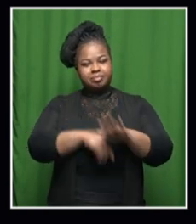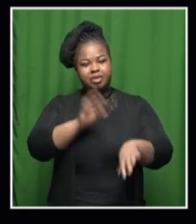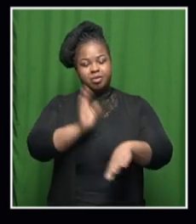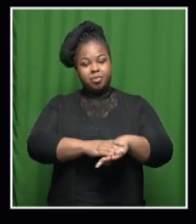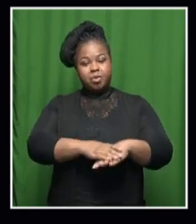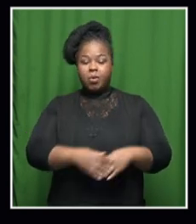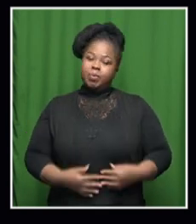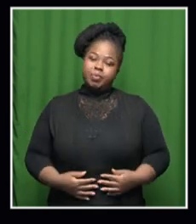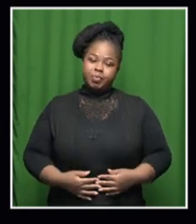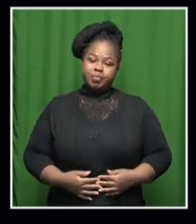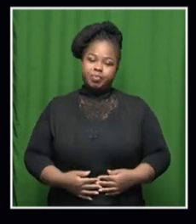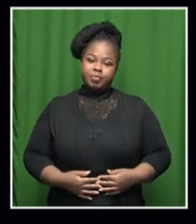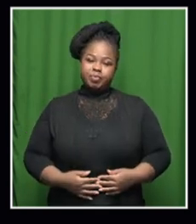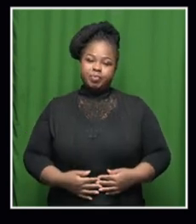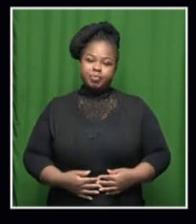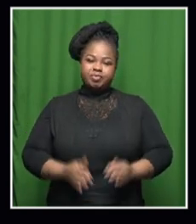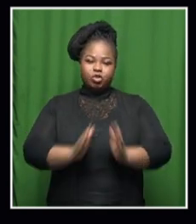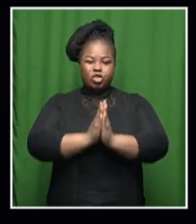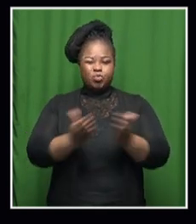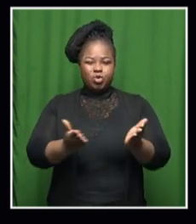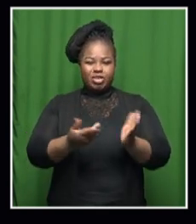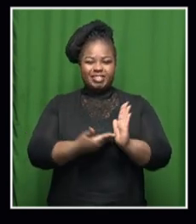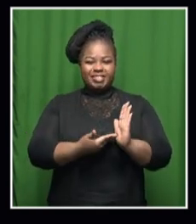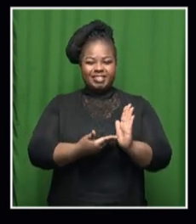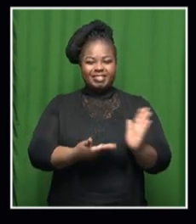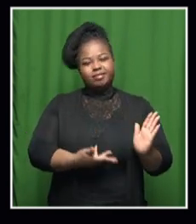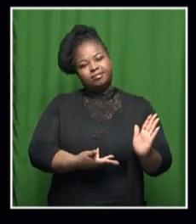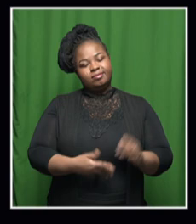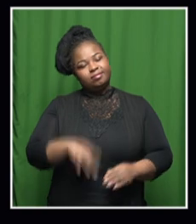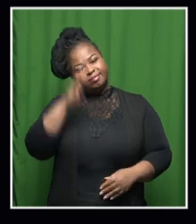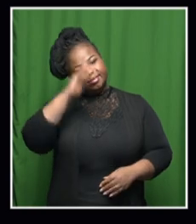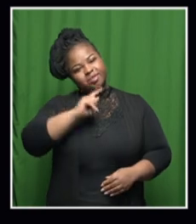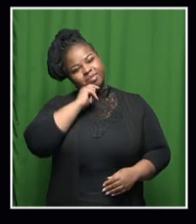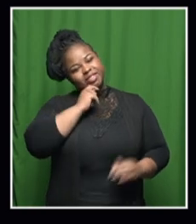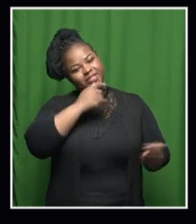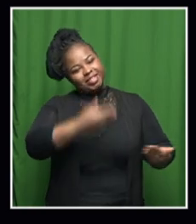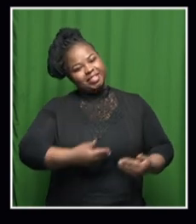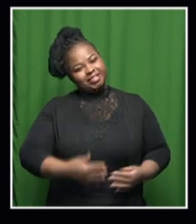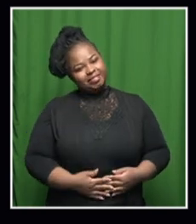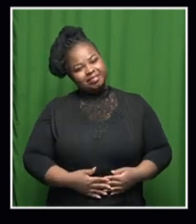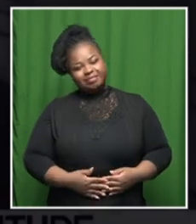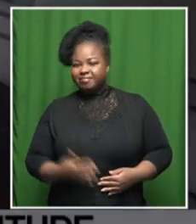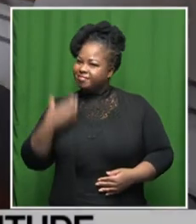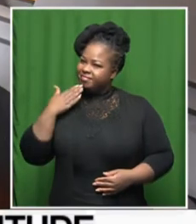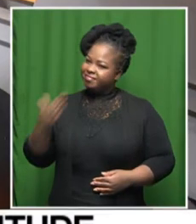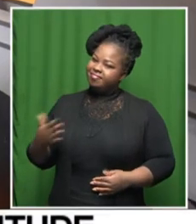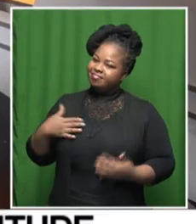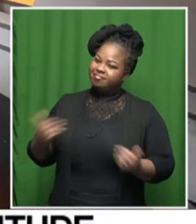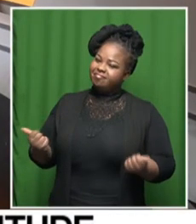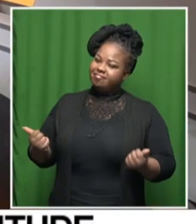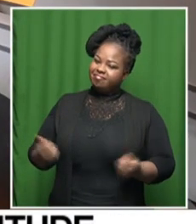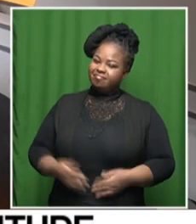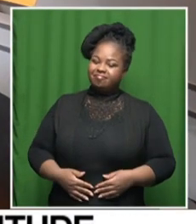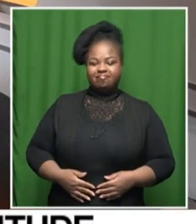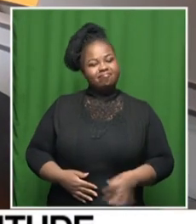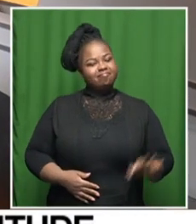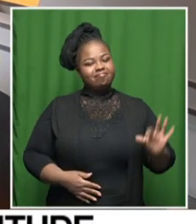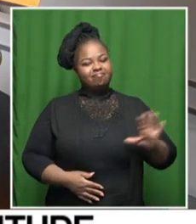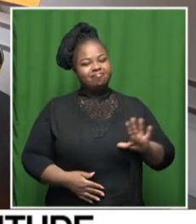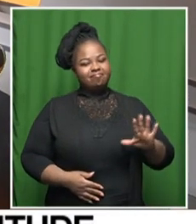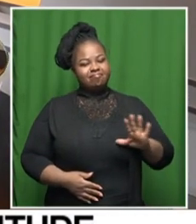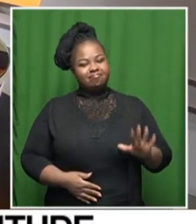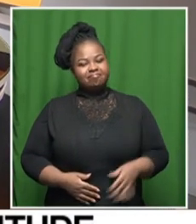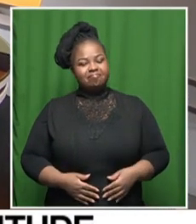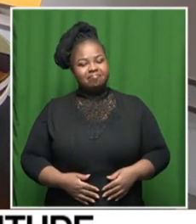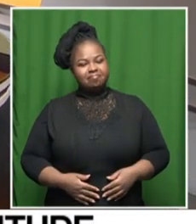she shares it in this offering. Good morning. Welcome to Morning Live. Thank you so much. How are you doing? I'm great. How are you doing? Good, thank you.